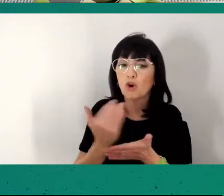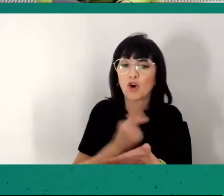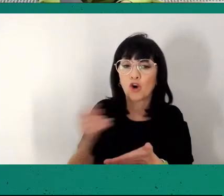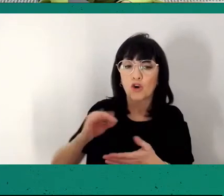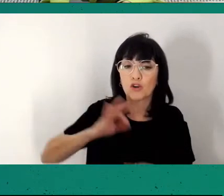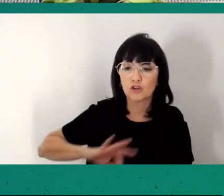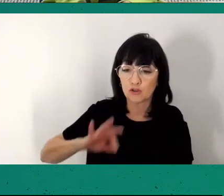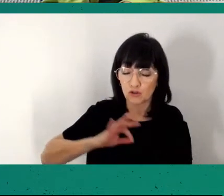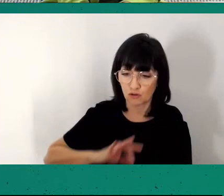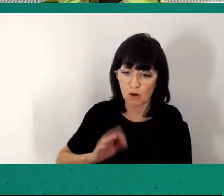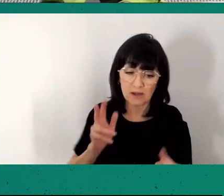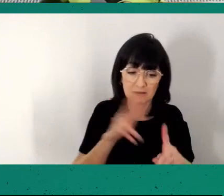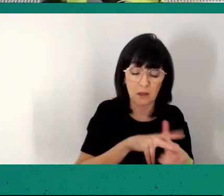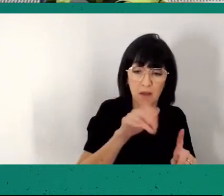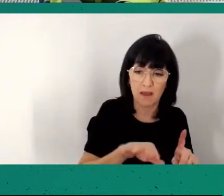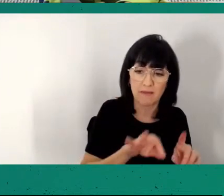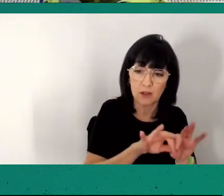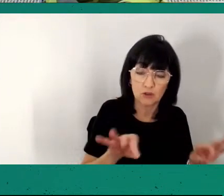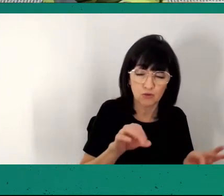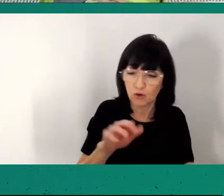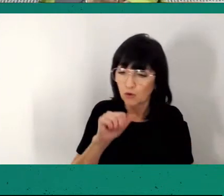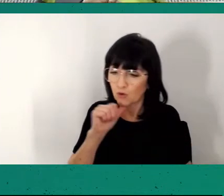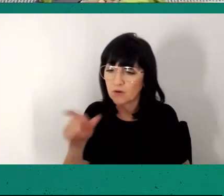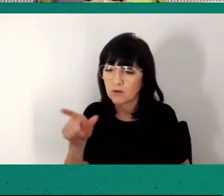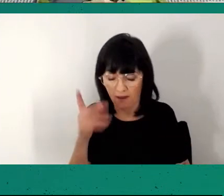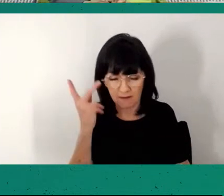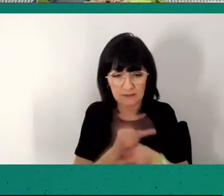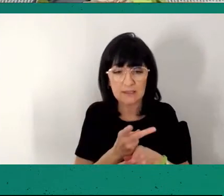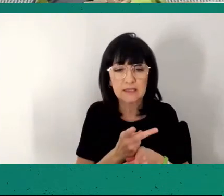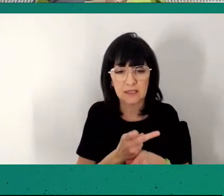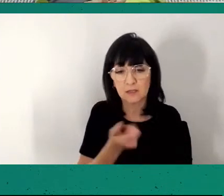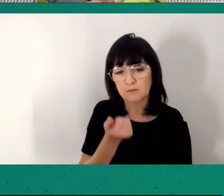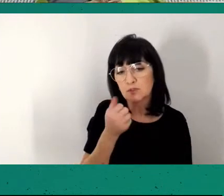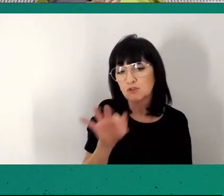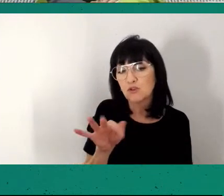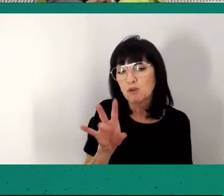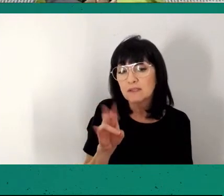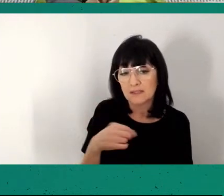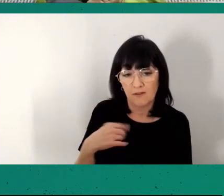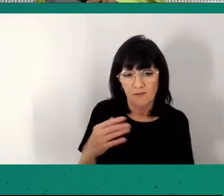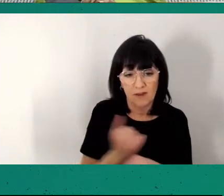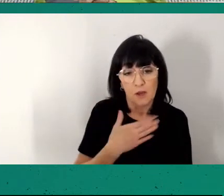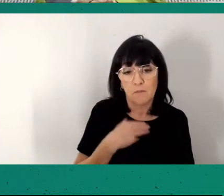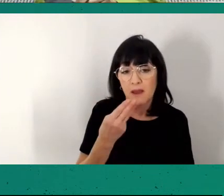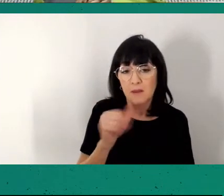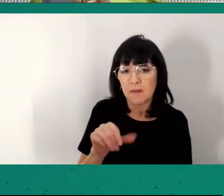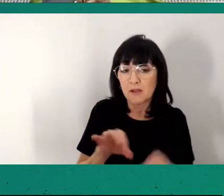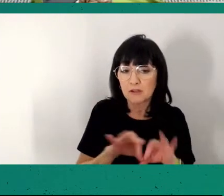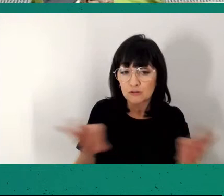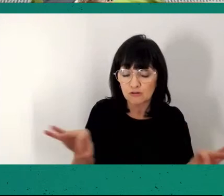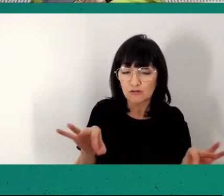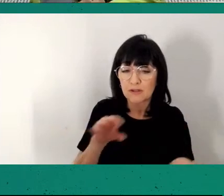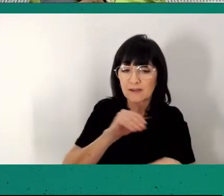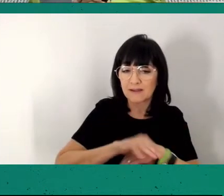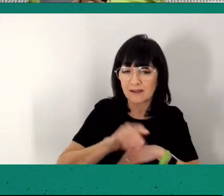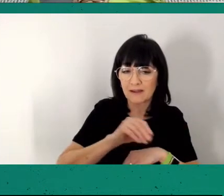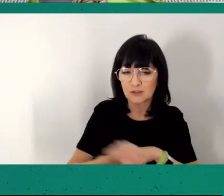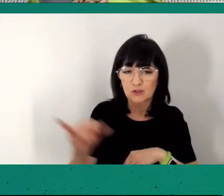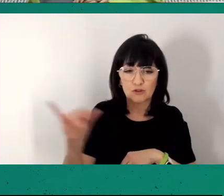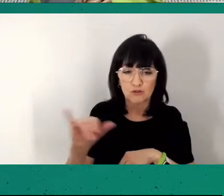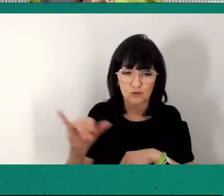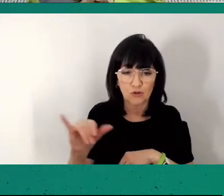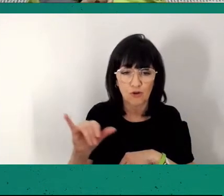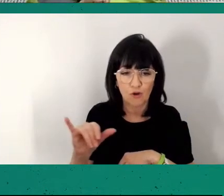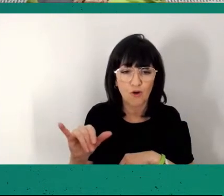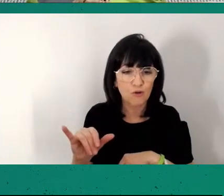their degree or not. So in 1970, when I got my master's degree in counseling, I also got plus 30 at the same